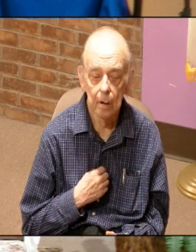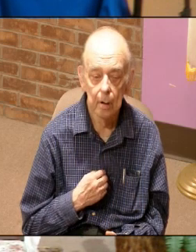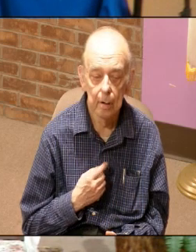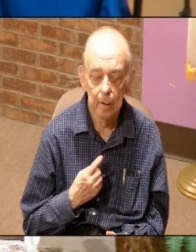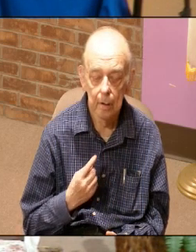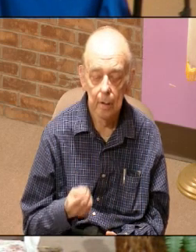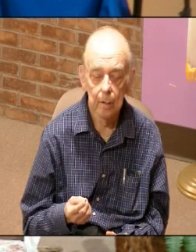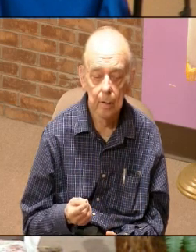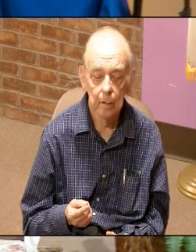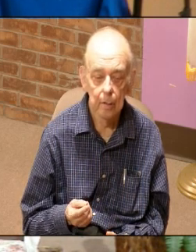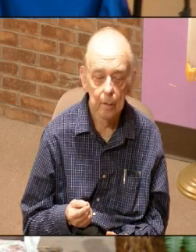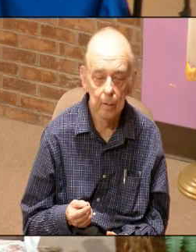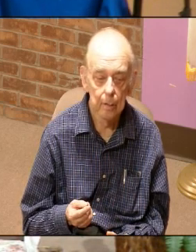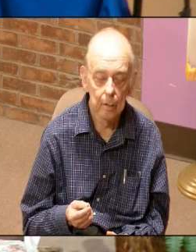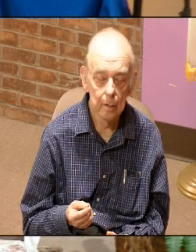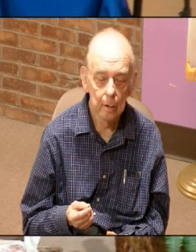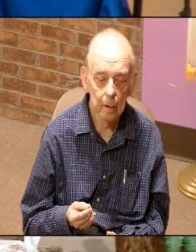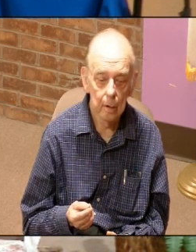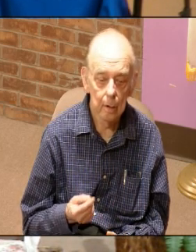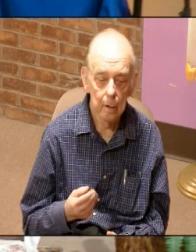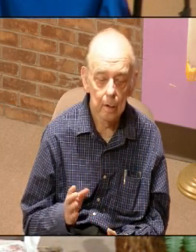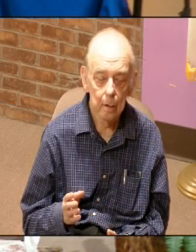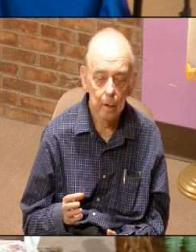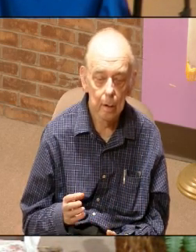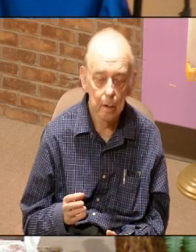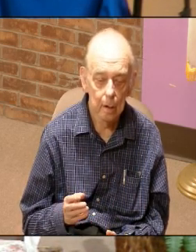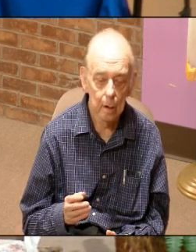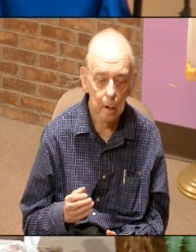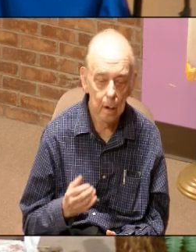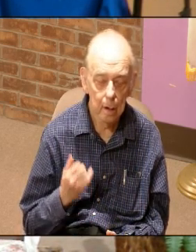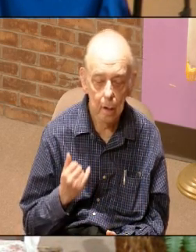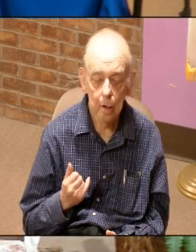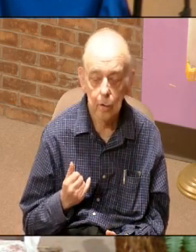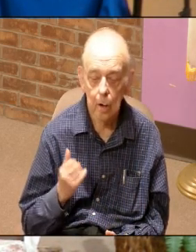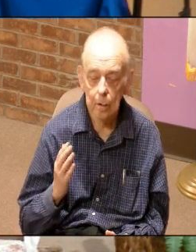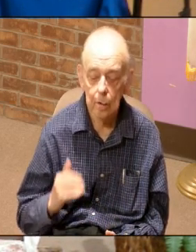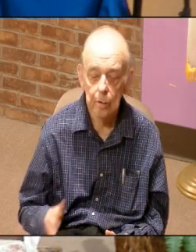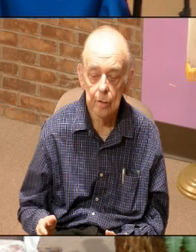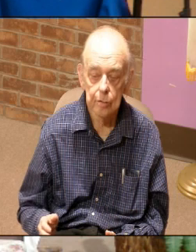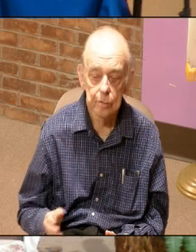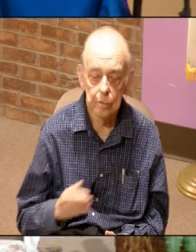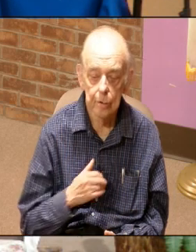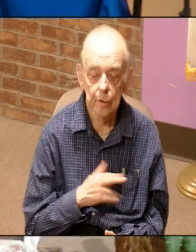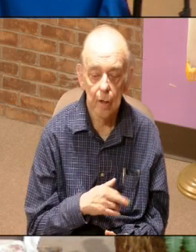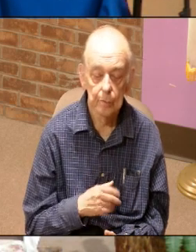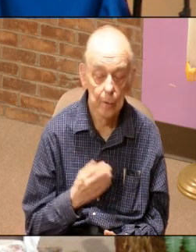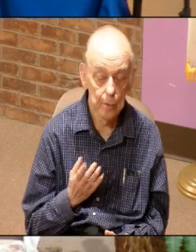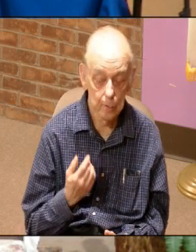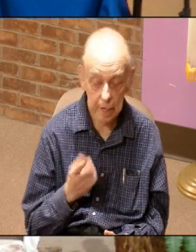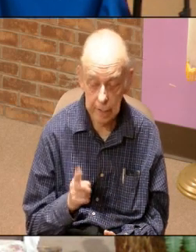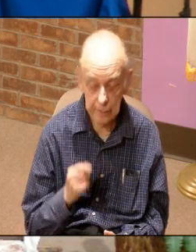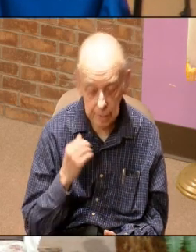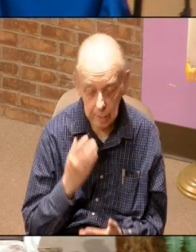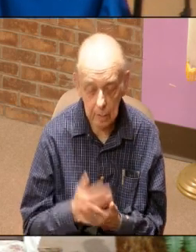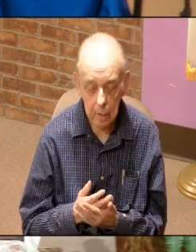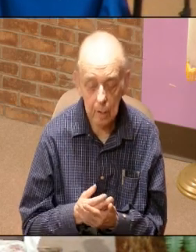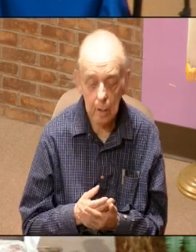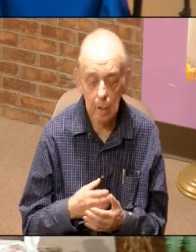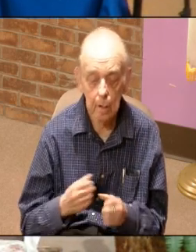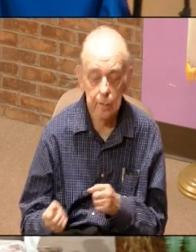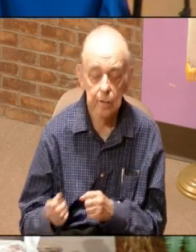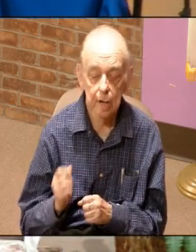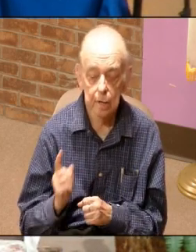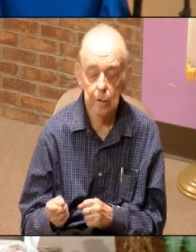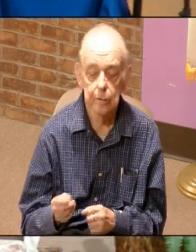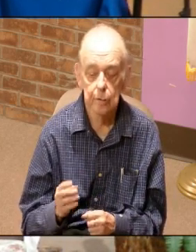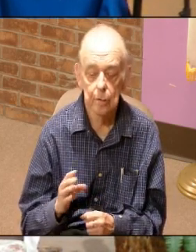and he says I've already called Children's they're waiting for her we're taking her there